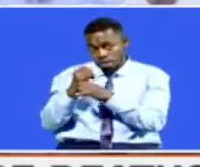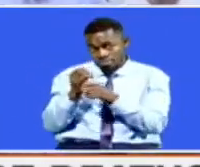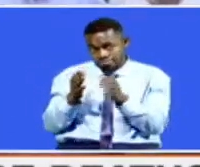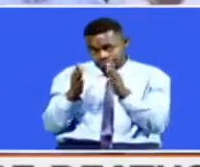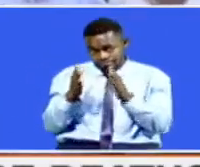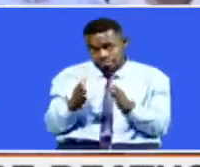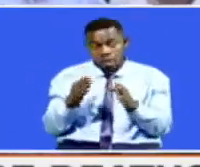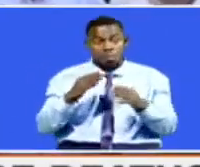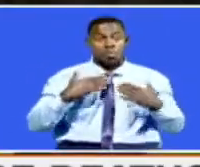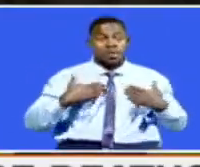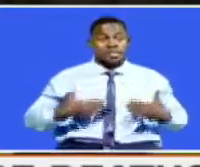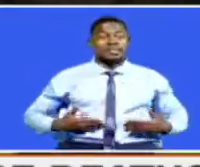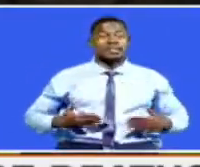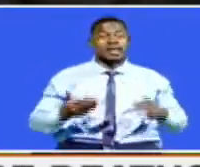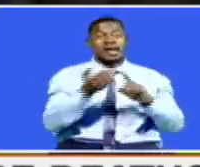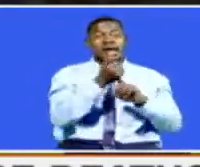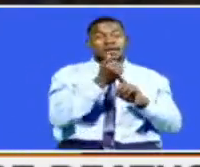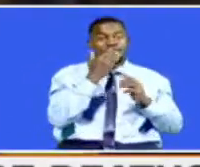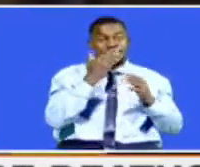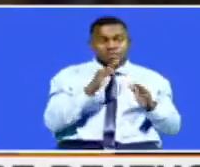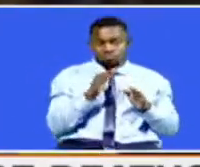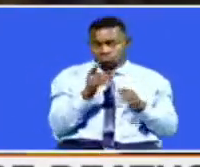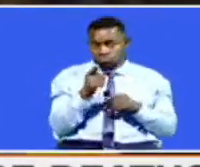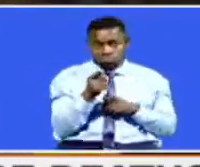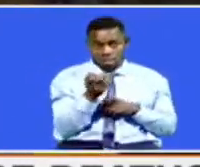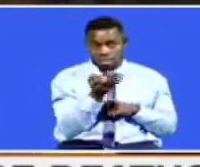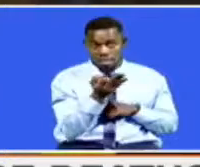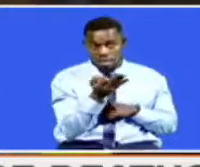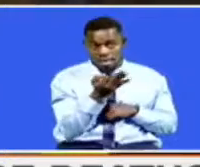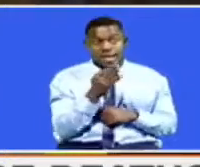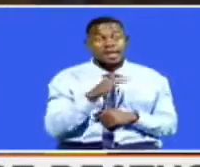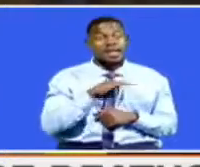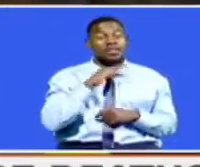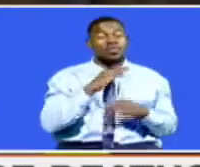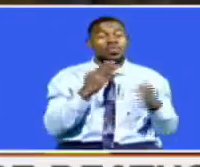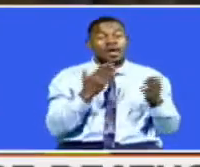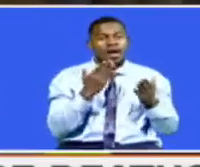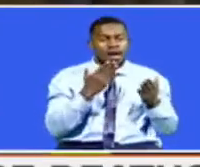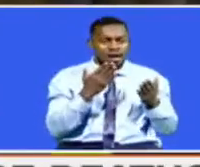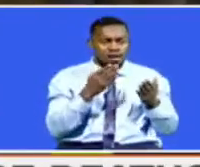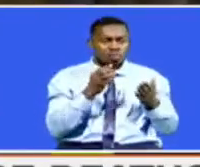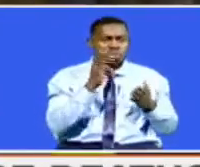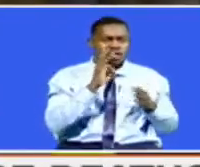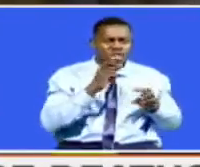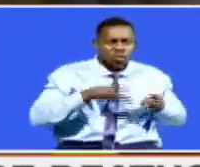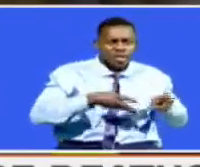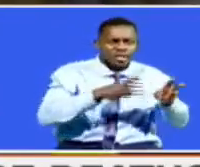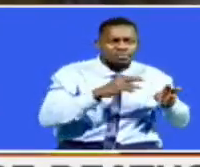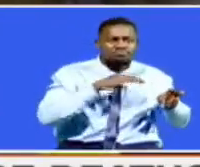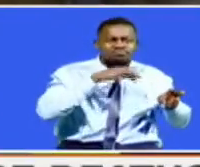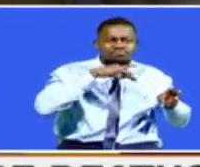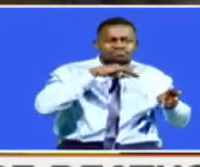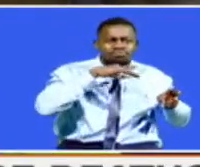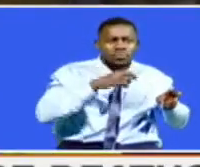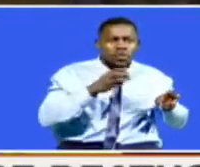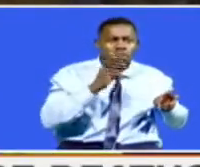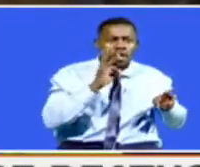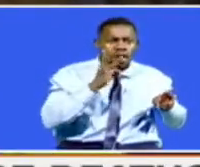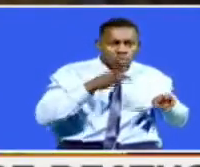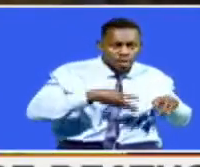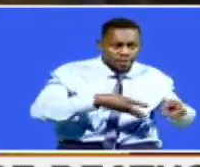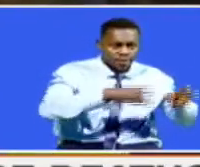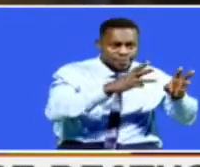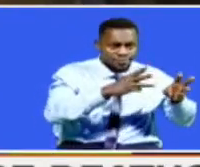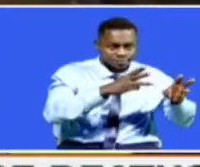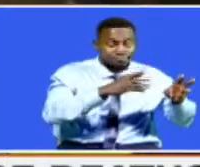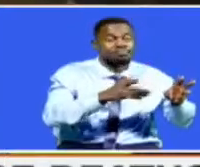been retrieved. So this whole stretch will have to be cut off. We have notified, I've